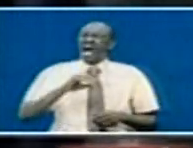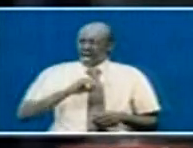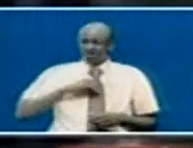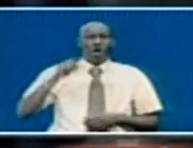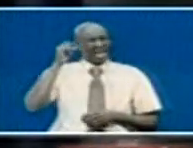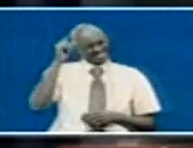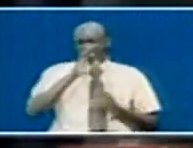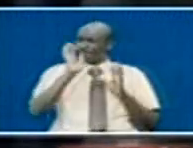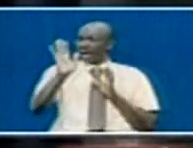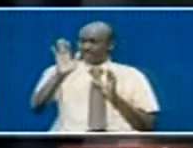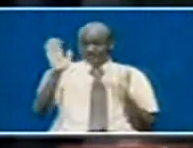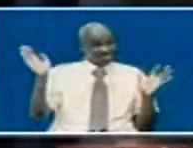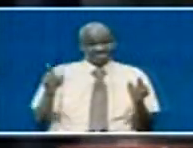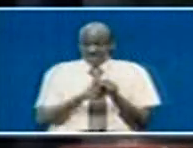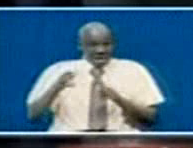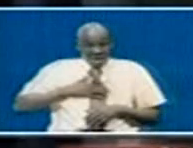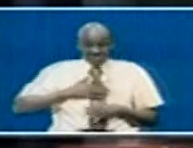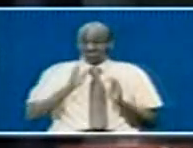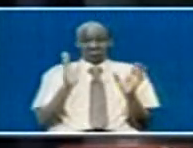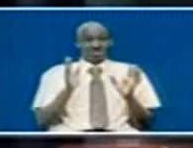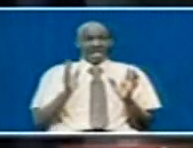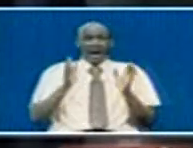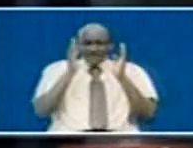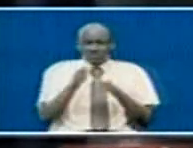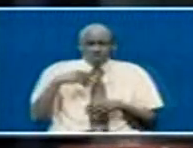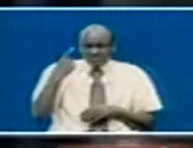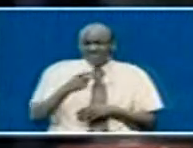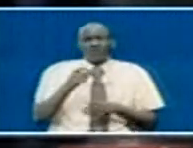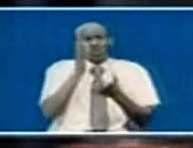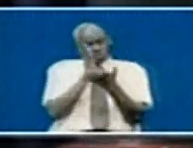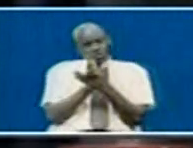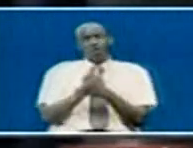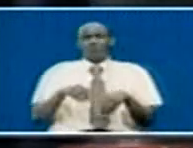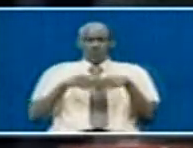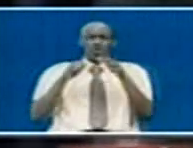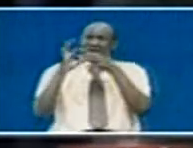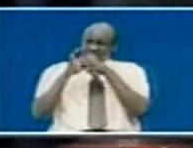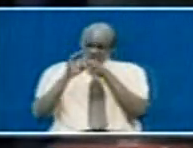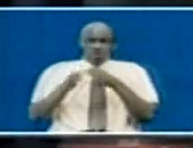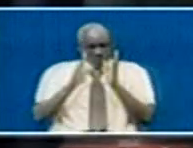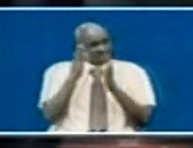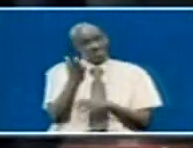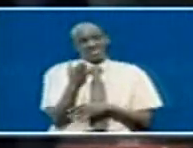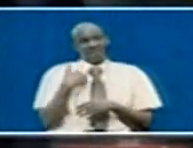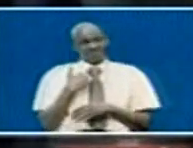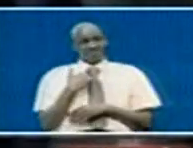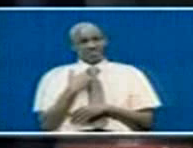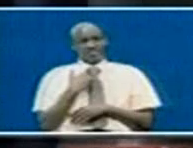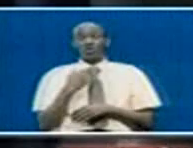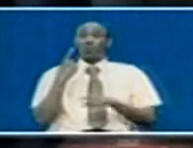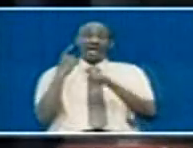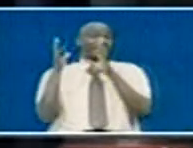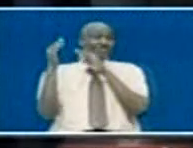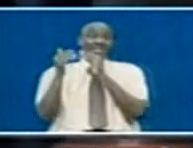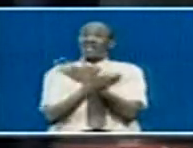They don't have our logic. So for somebody who doesn't have your logic, your cultural approach and all that, you can expect